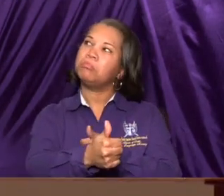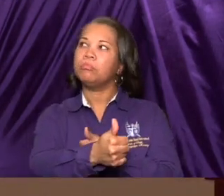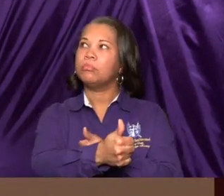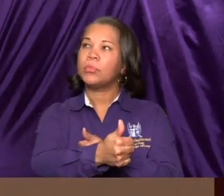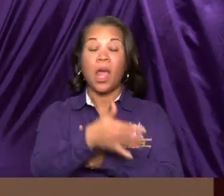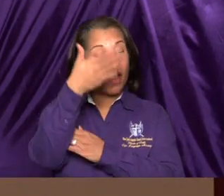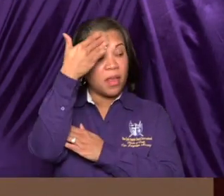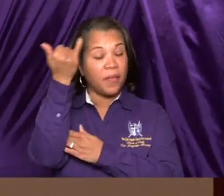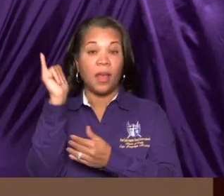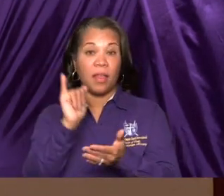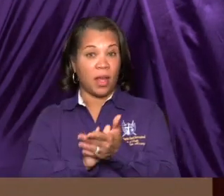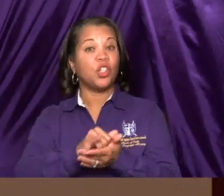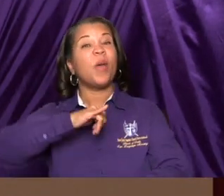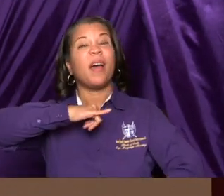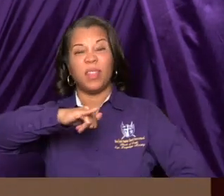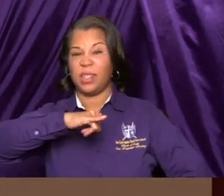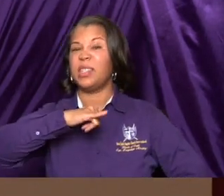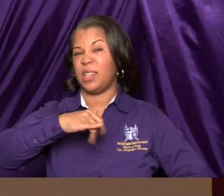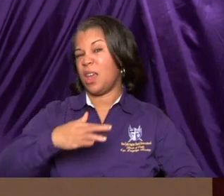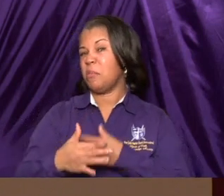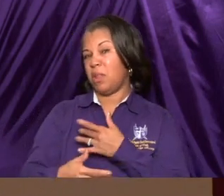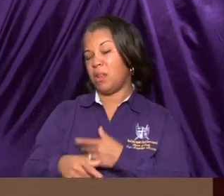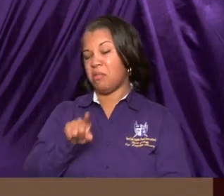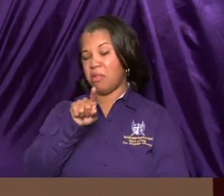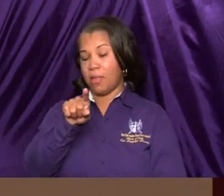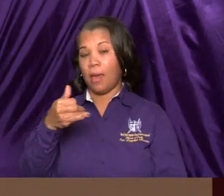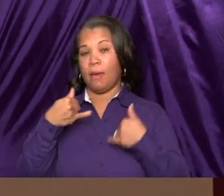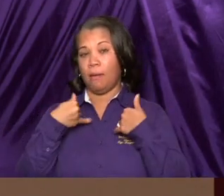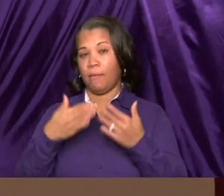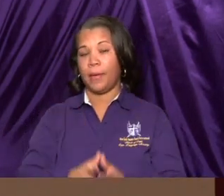forgetting that you have the same blood that they have.